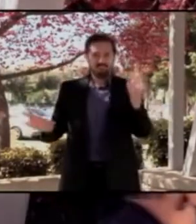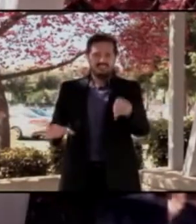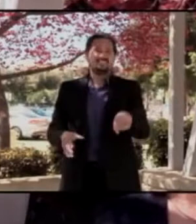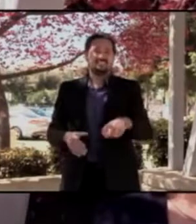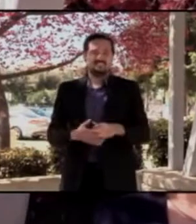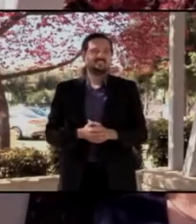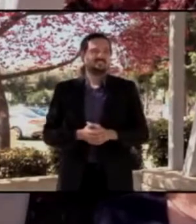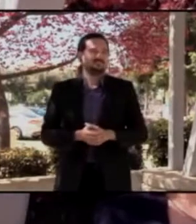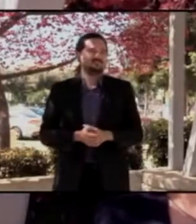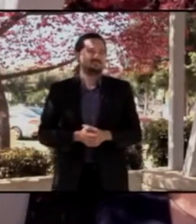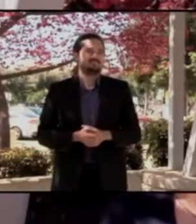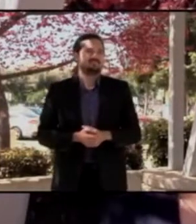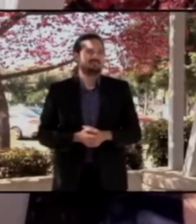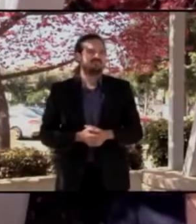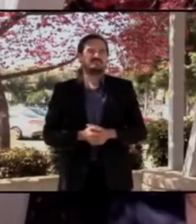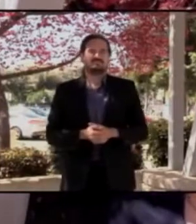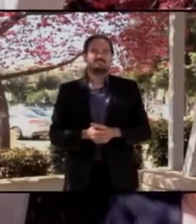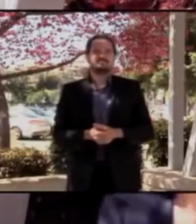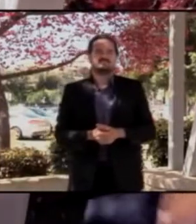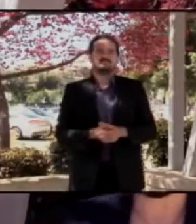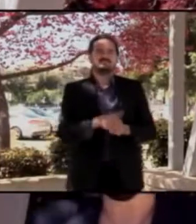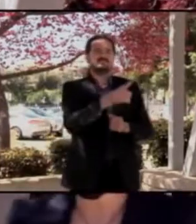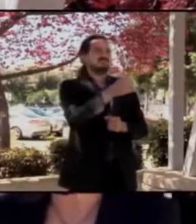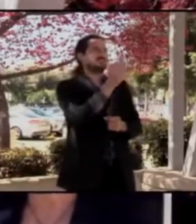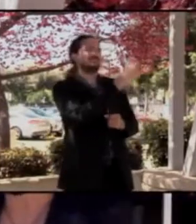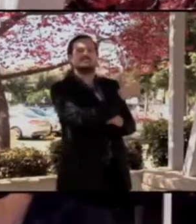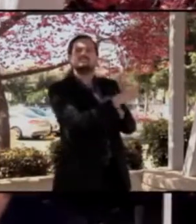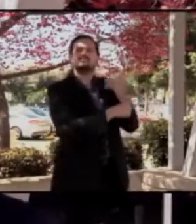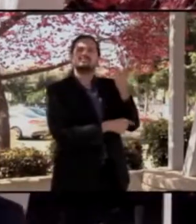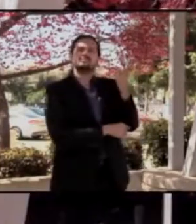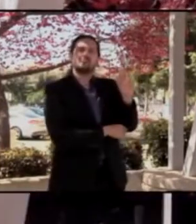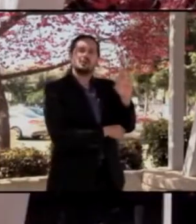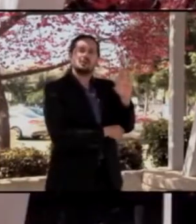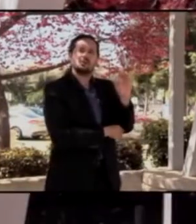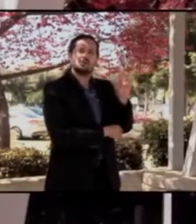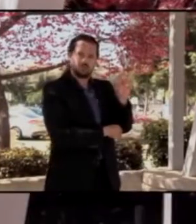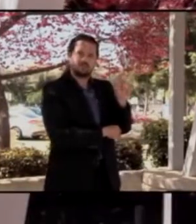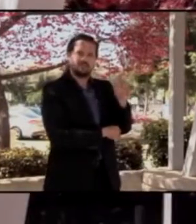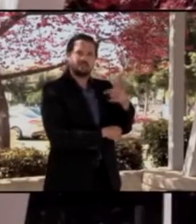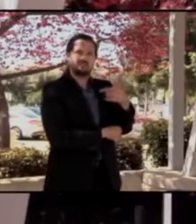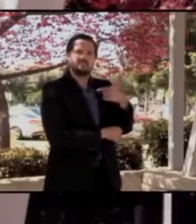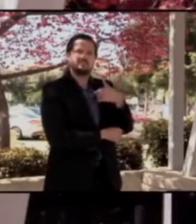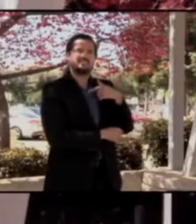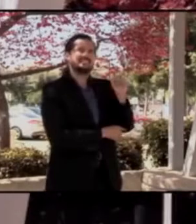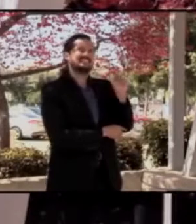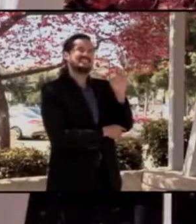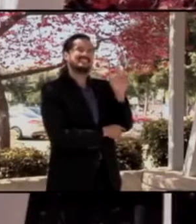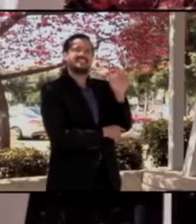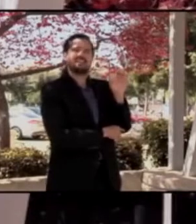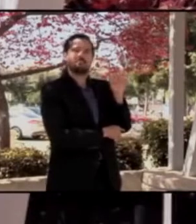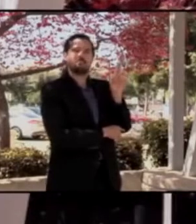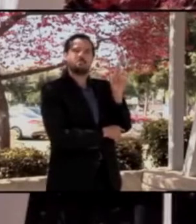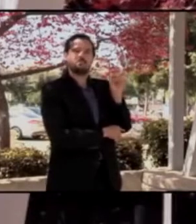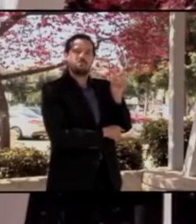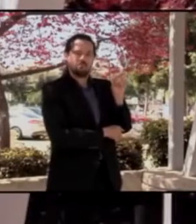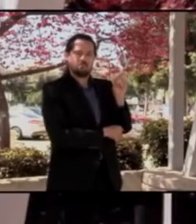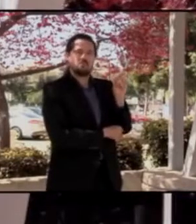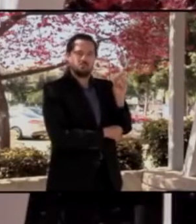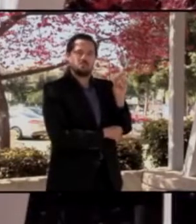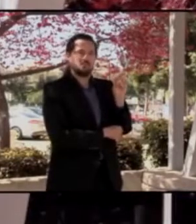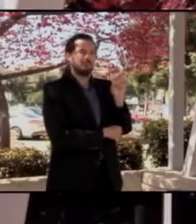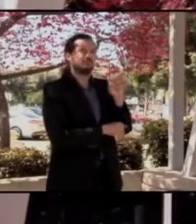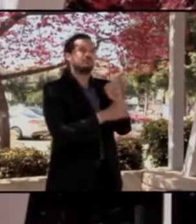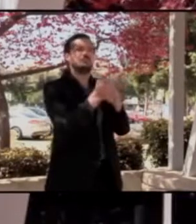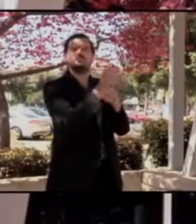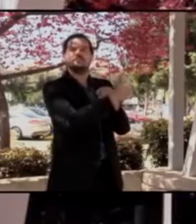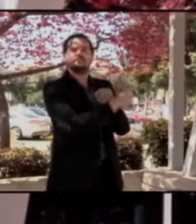This question is from Dr. Cody from Santa Clara County. We talked to a lot of people from the Hispanic community, and they have a couple of